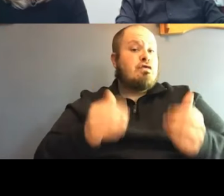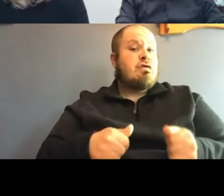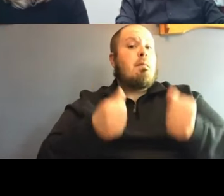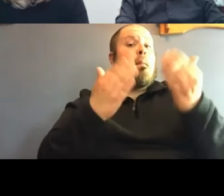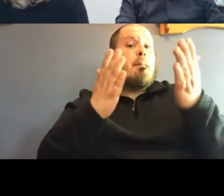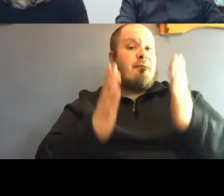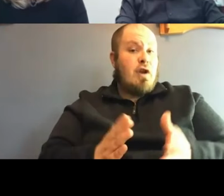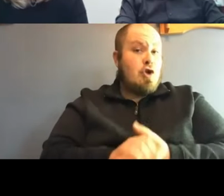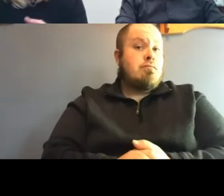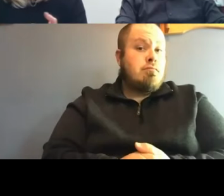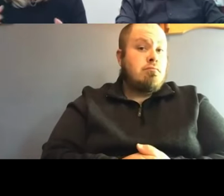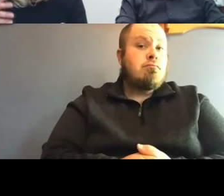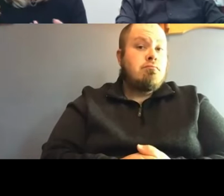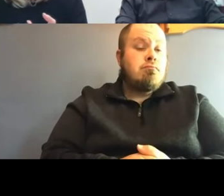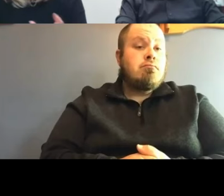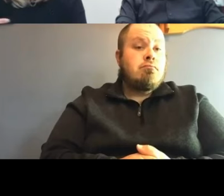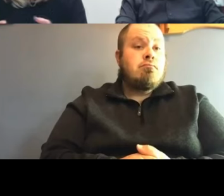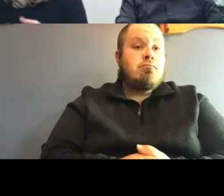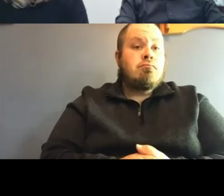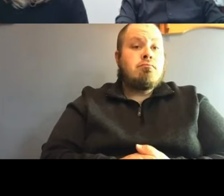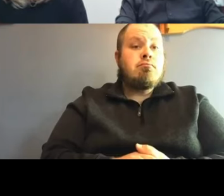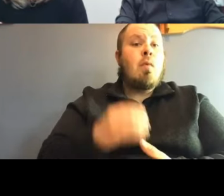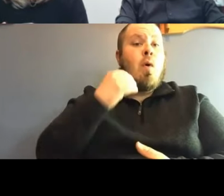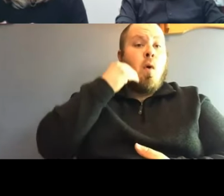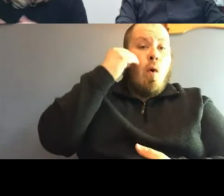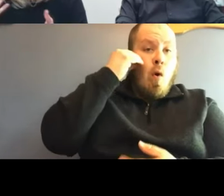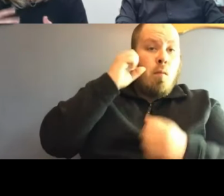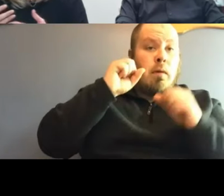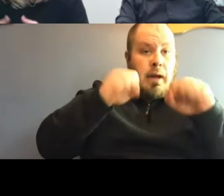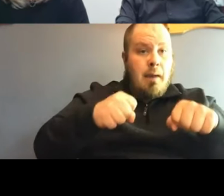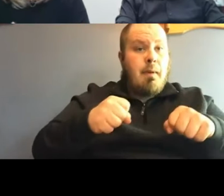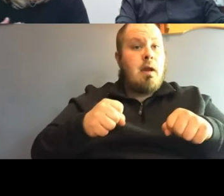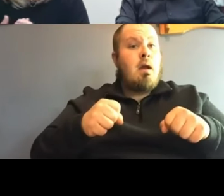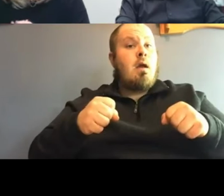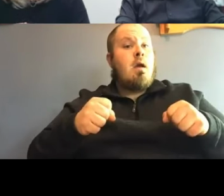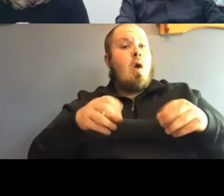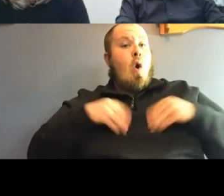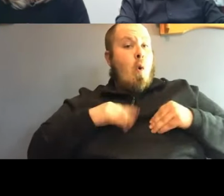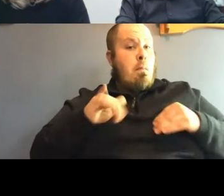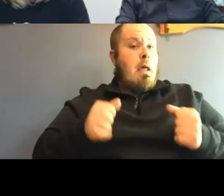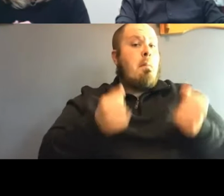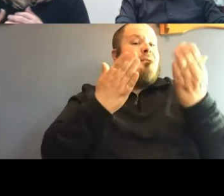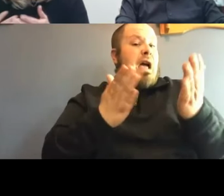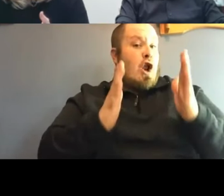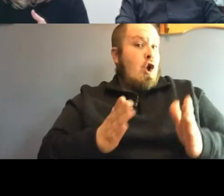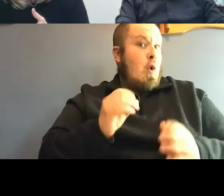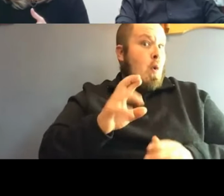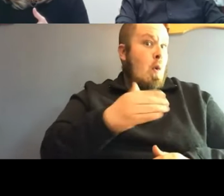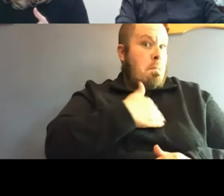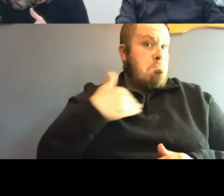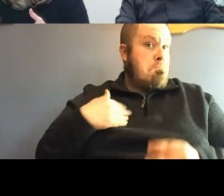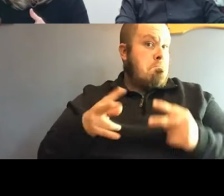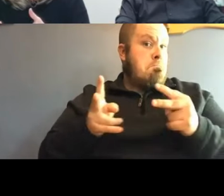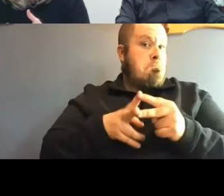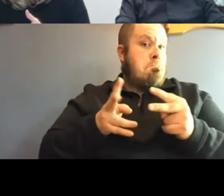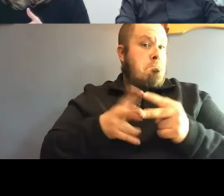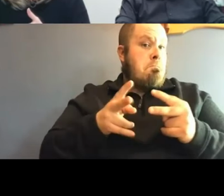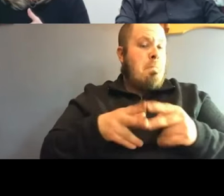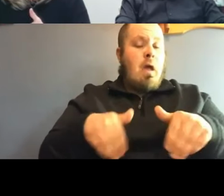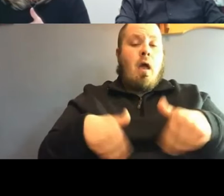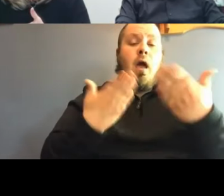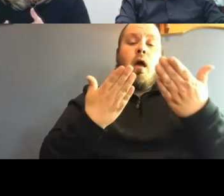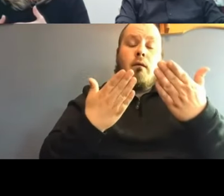And the home can belong to the provider or the member, and they assist with daily living. Again, this is offered under